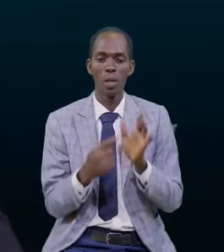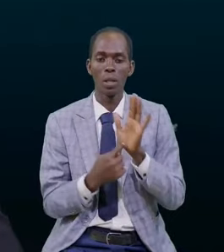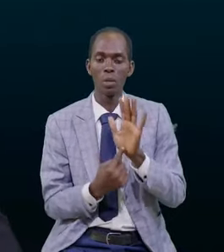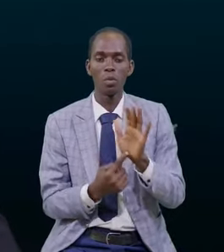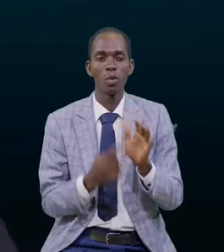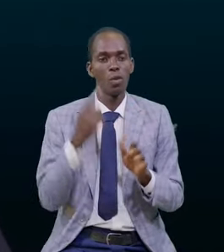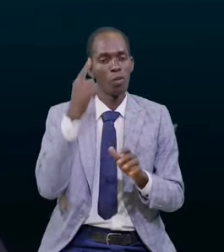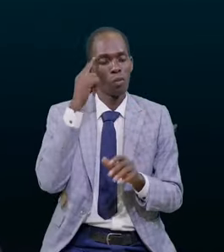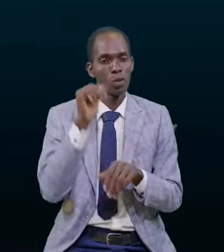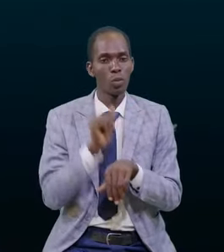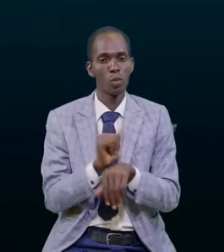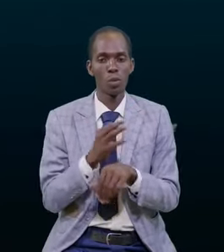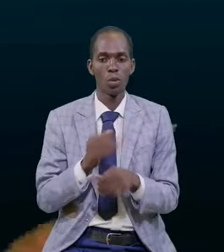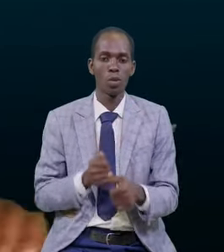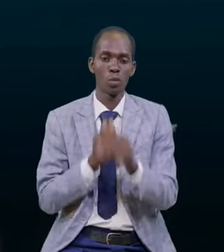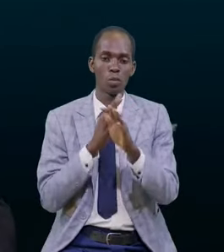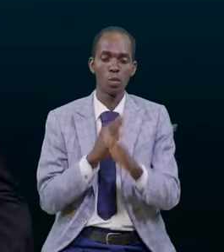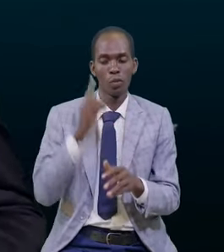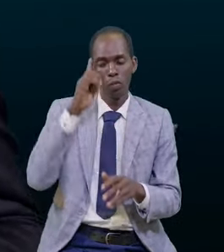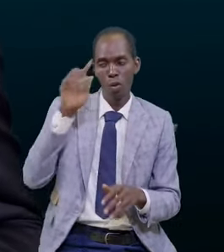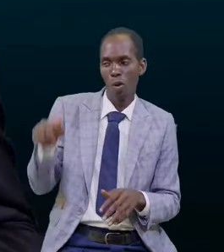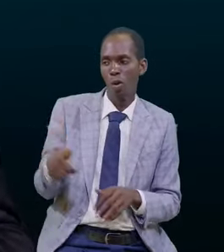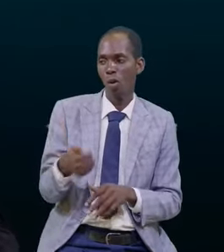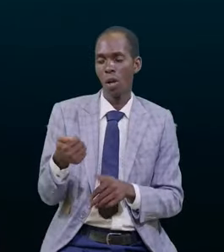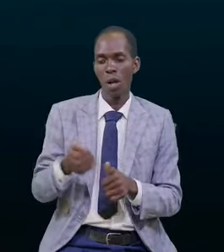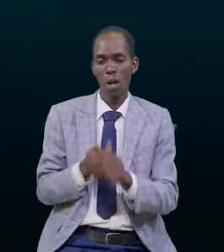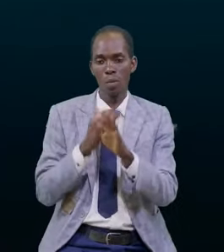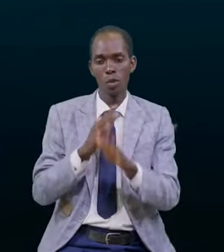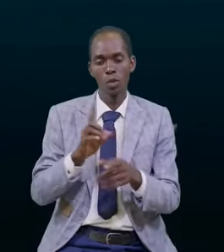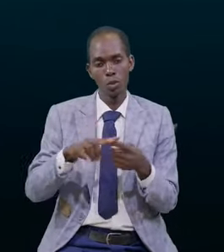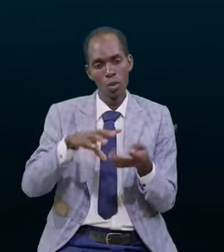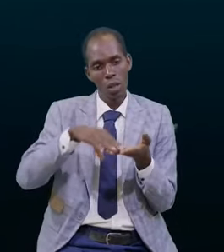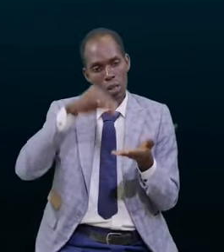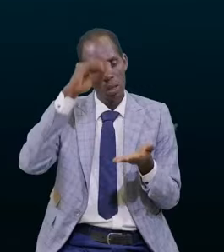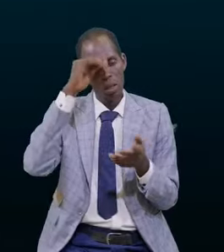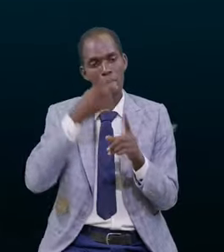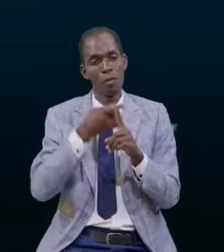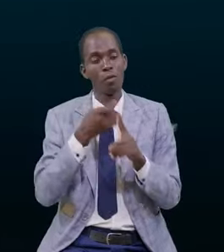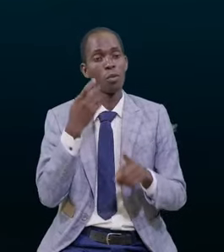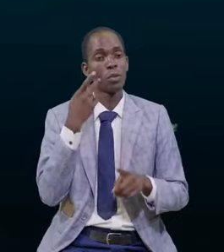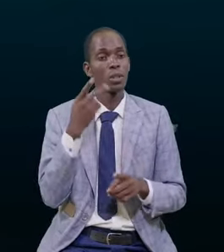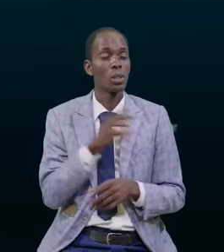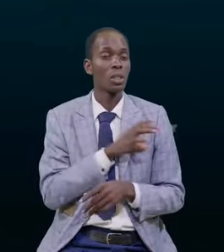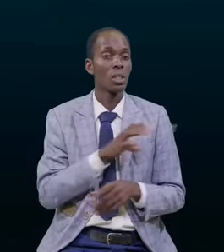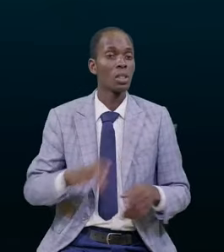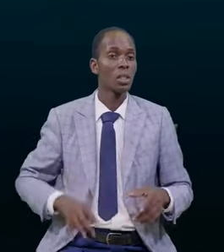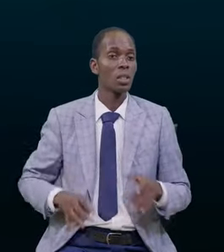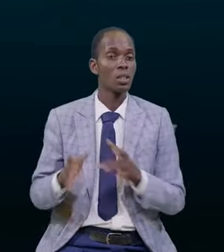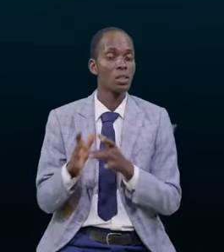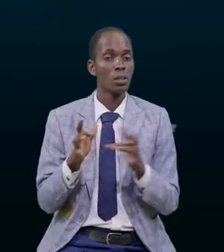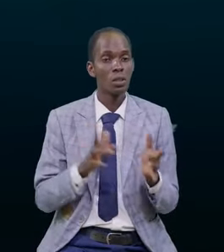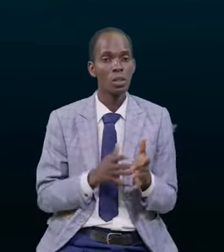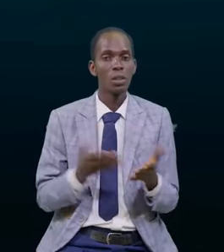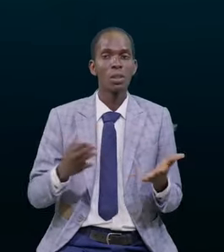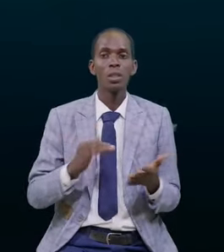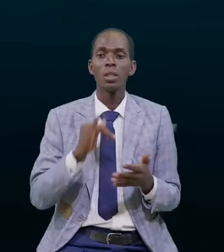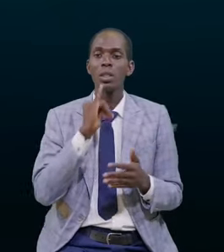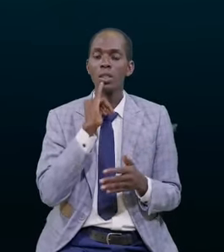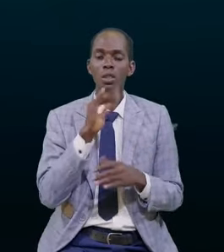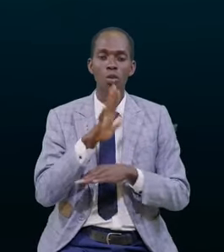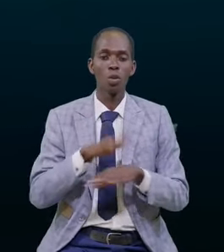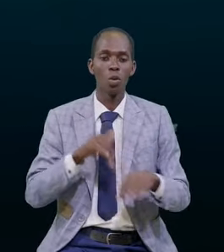take queue so Christ in scriptures was frequently known as desent one let's just see a few